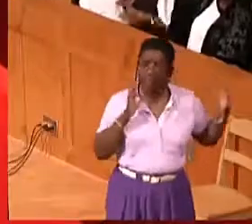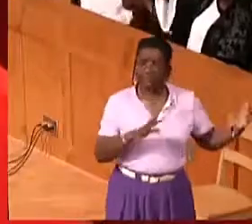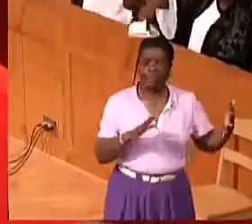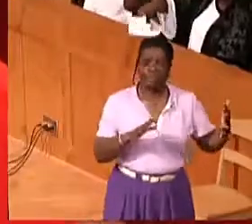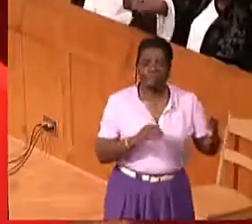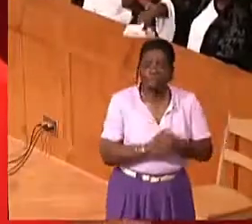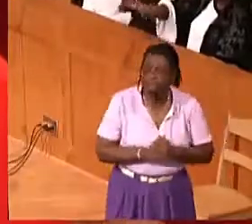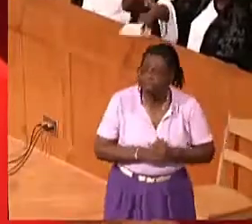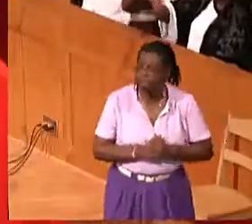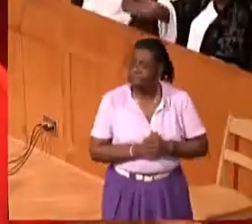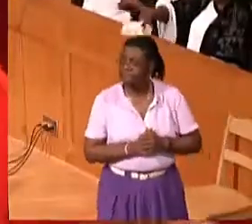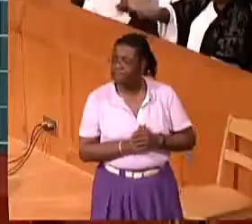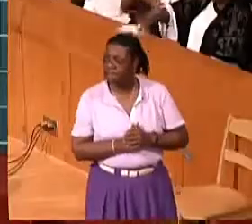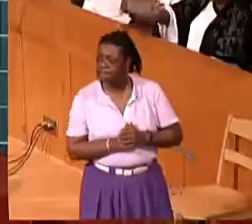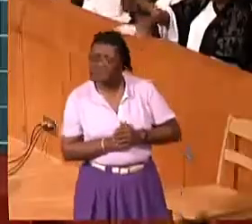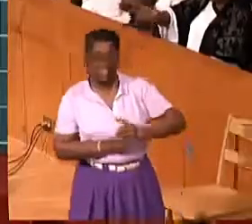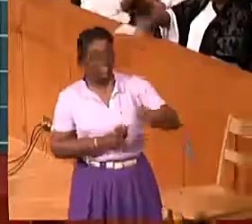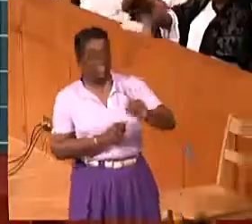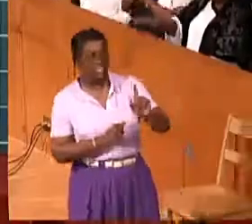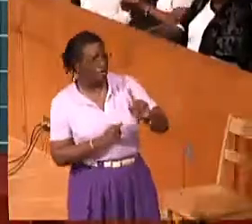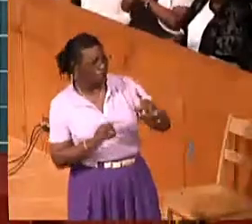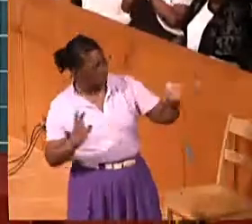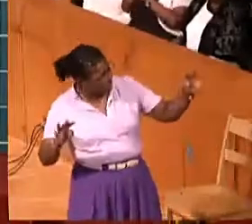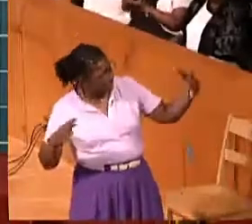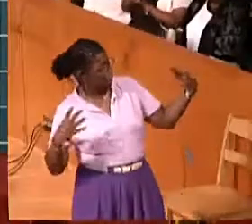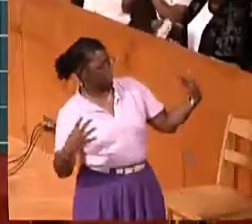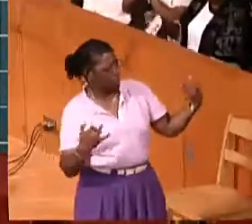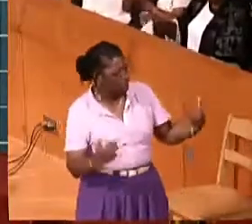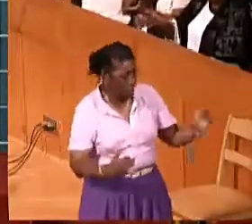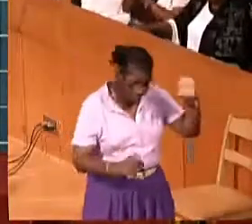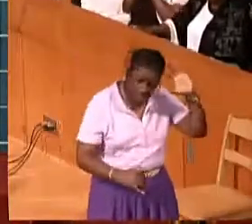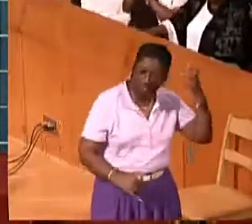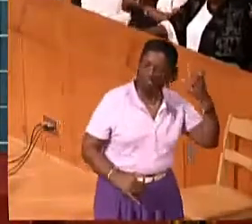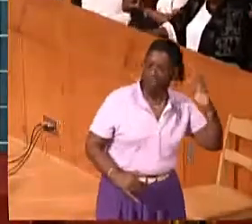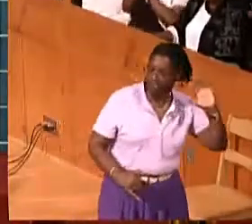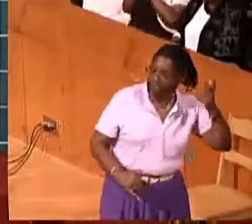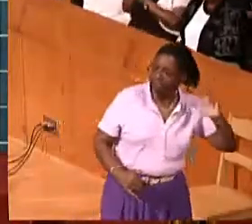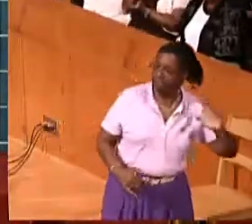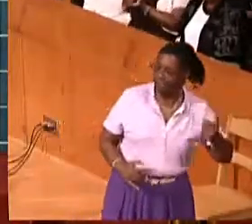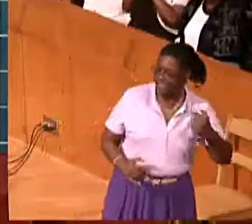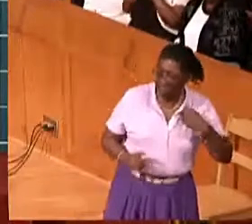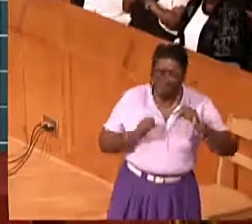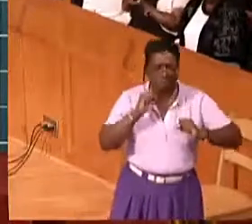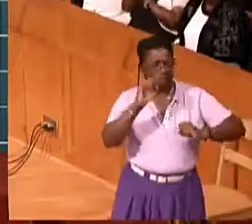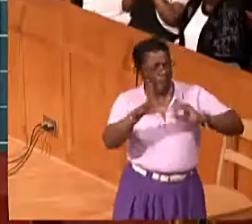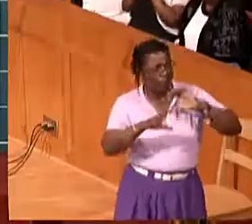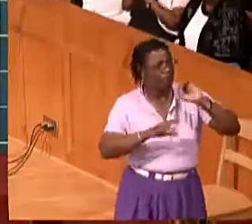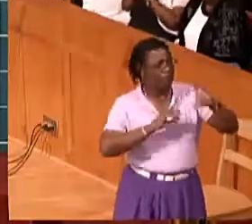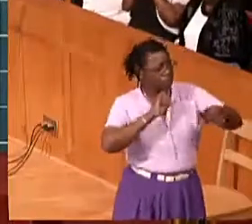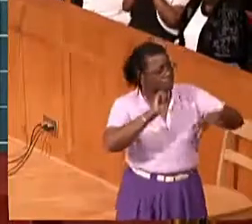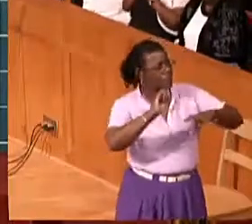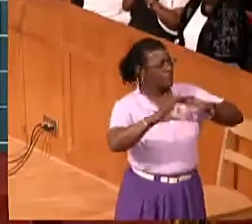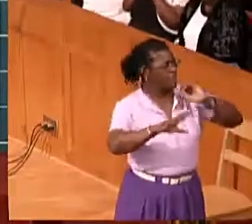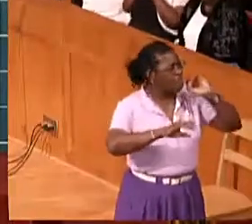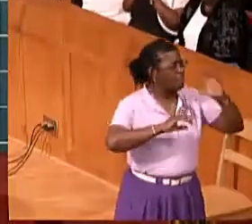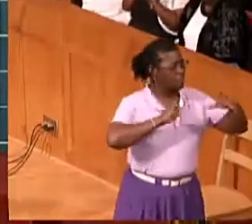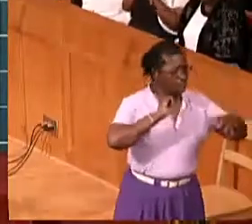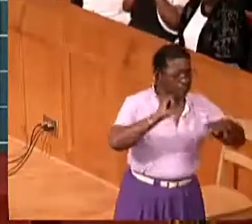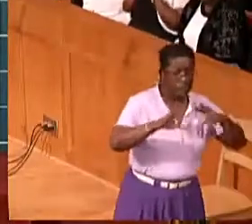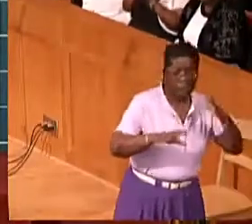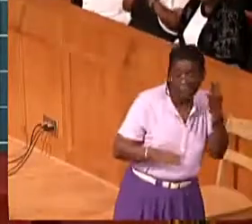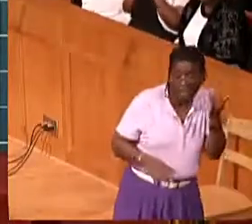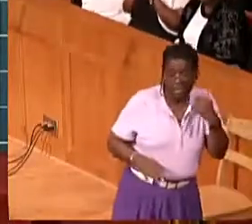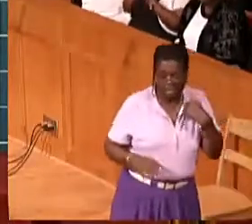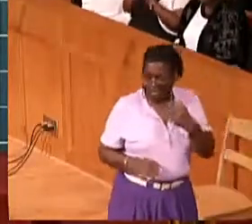Somebody jump up in here, because somebody looking at you crazy now because you're clapping and shouting. But I wish you'd tell your neighbor, if